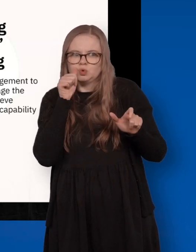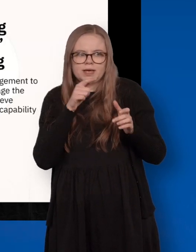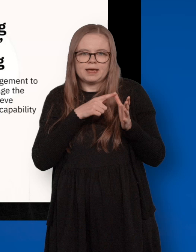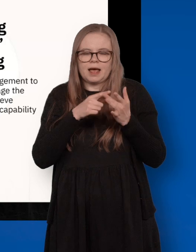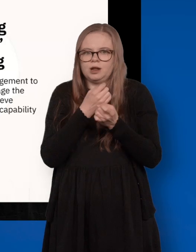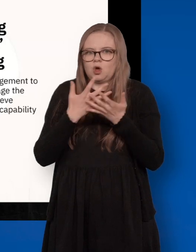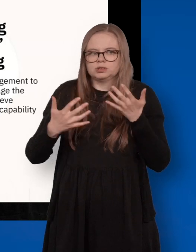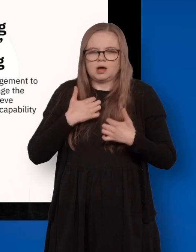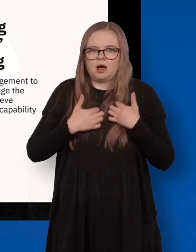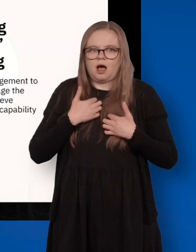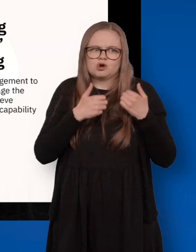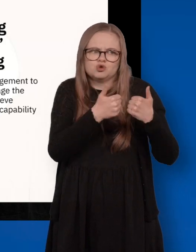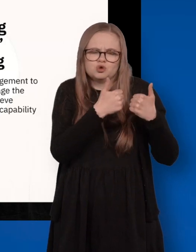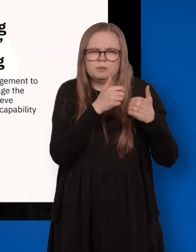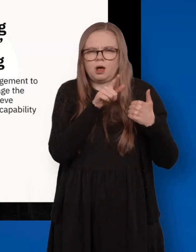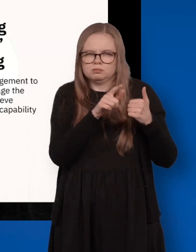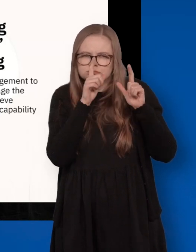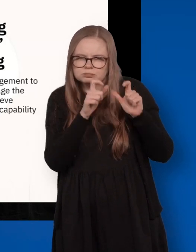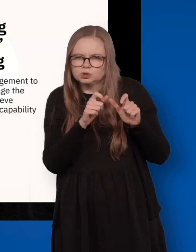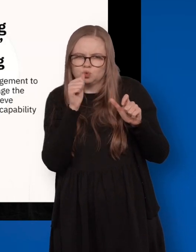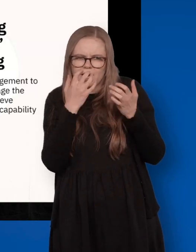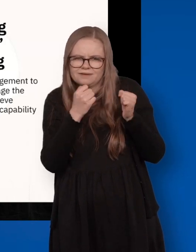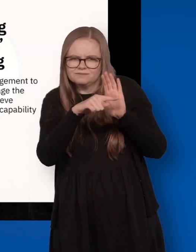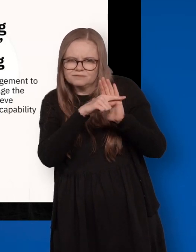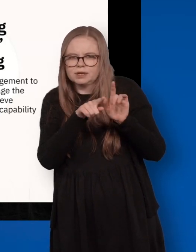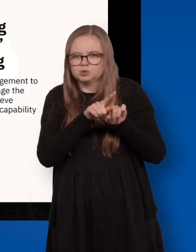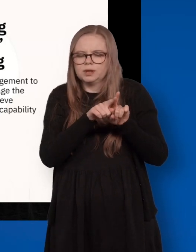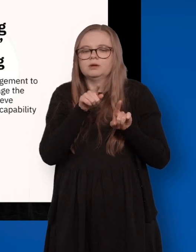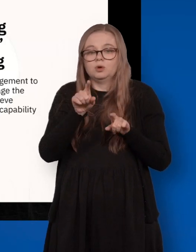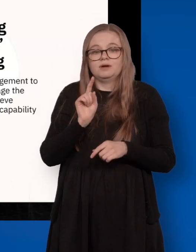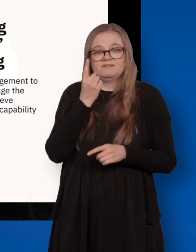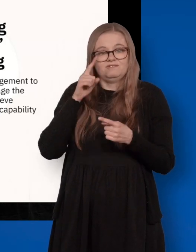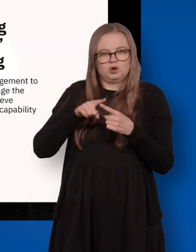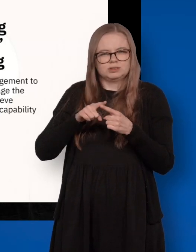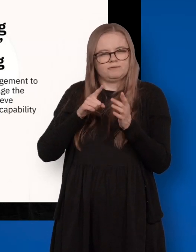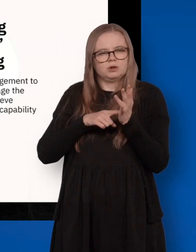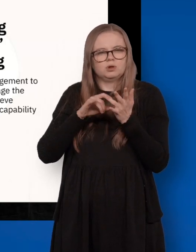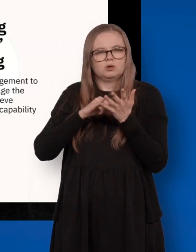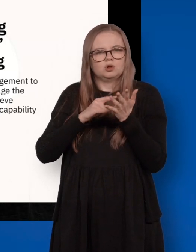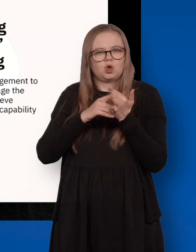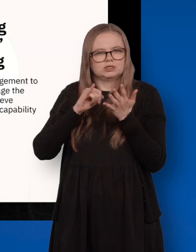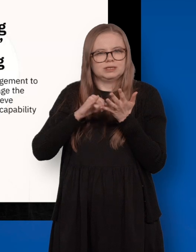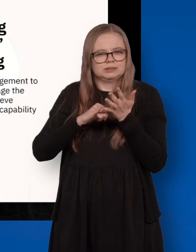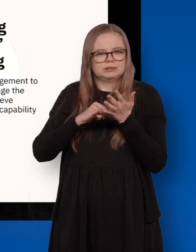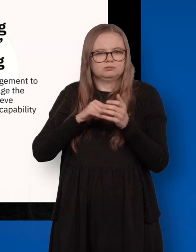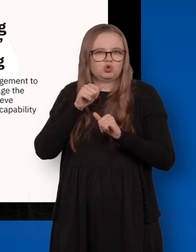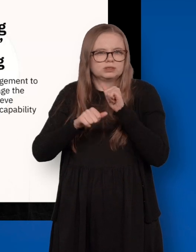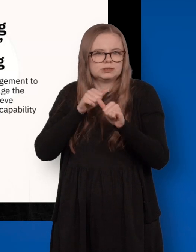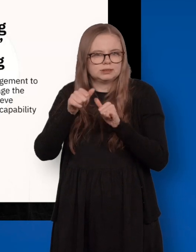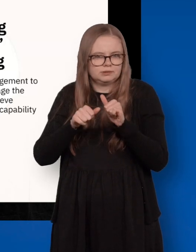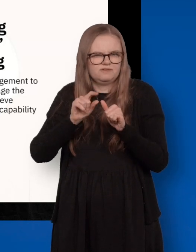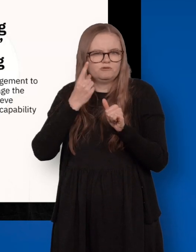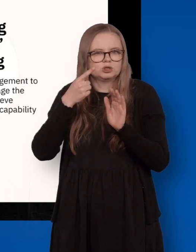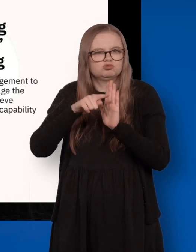So the three principles that we've developed is, firstly, the idea of lossless processing. So